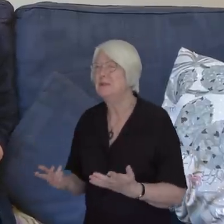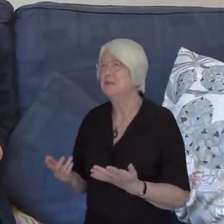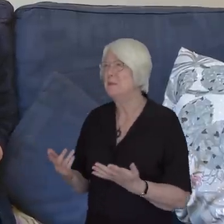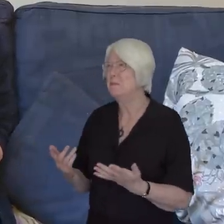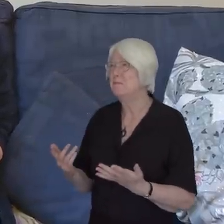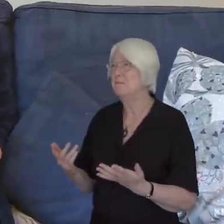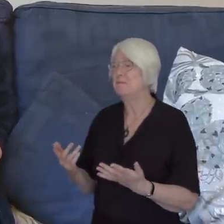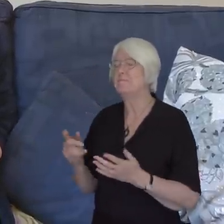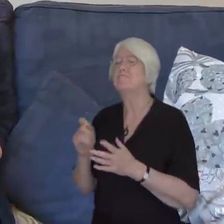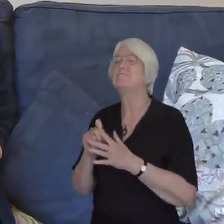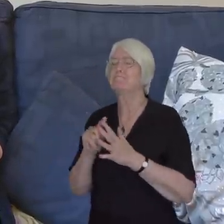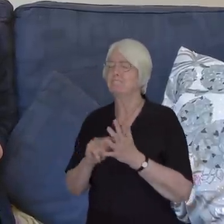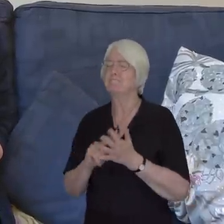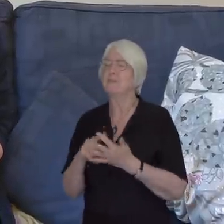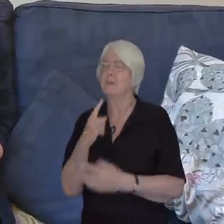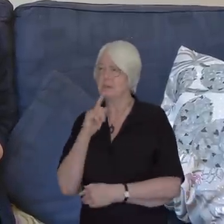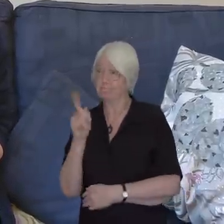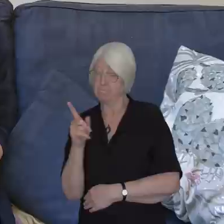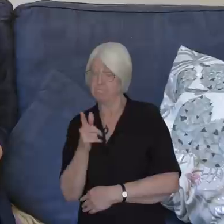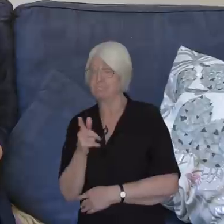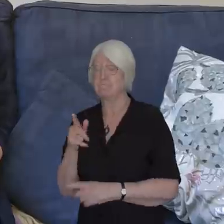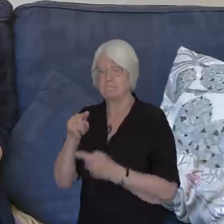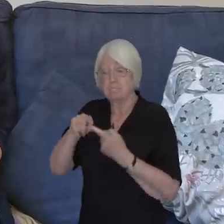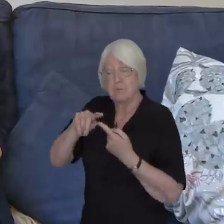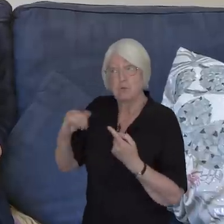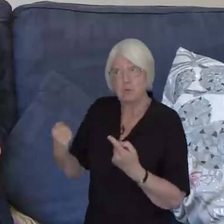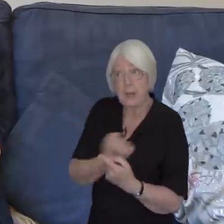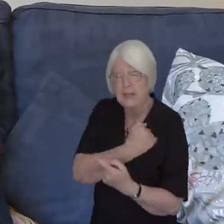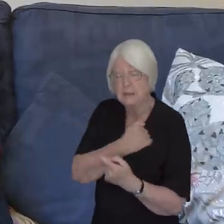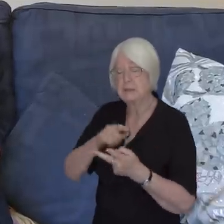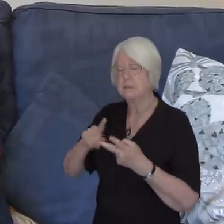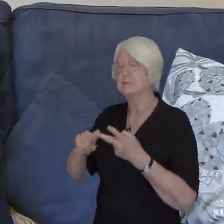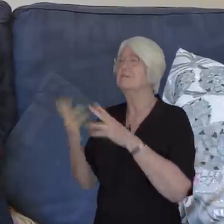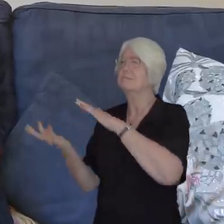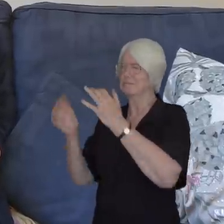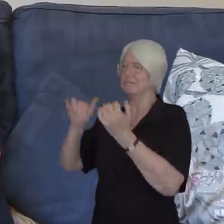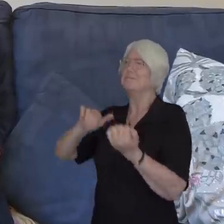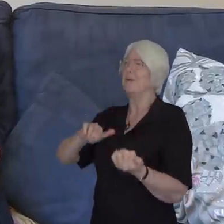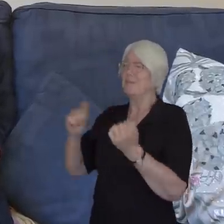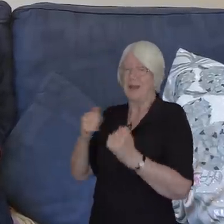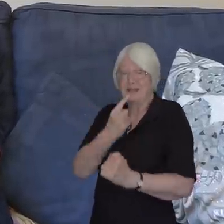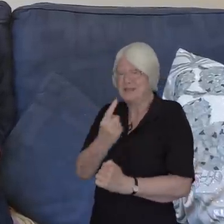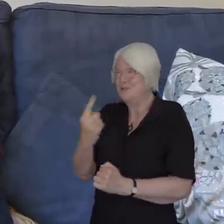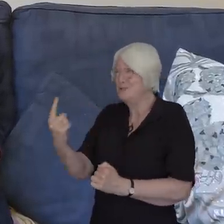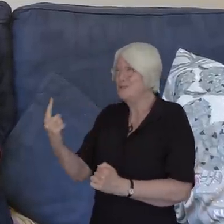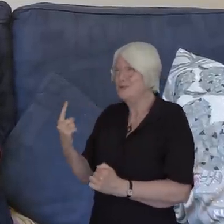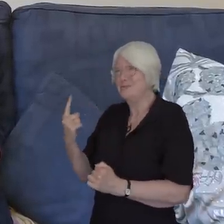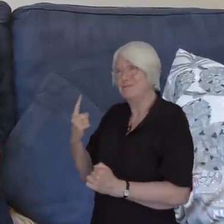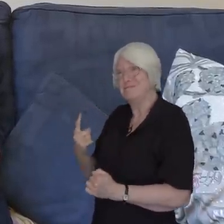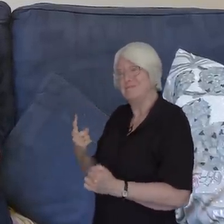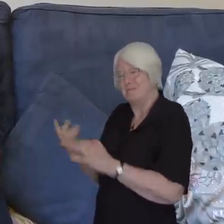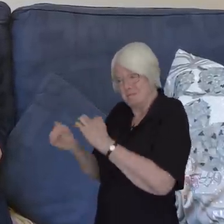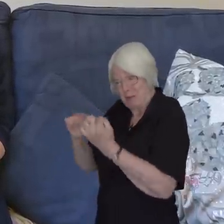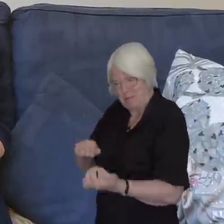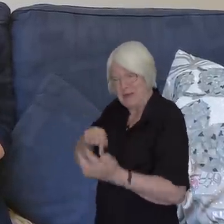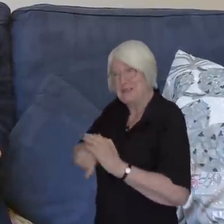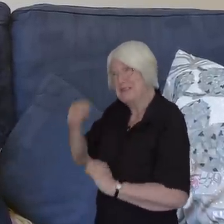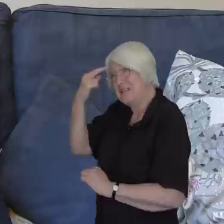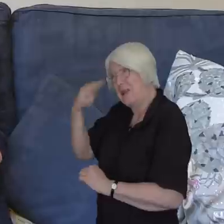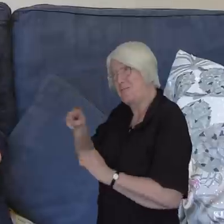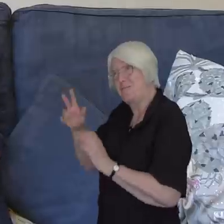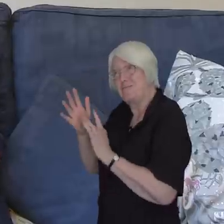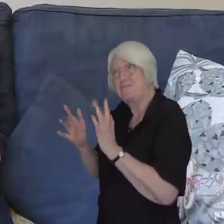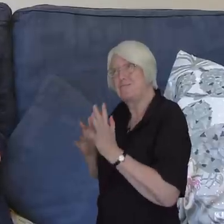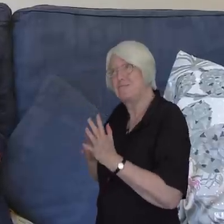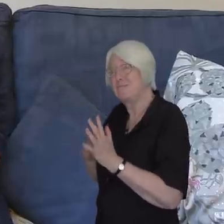what should we do?" Peter said to them, "Repent and be baptized, every one of you, in the